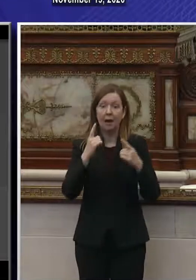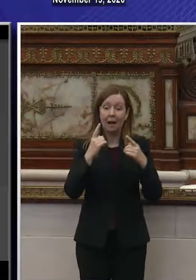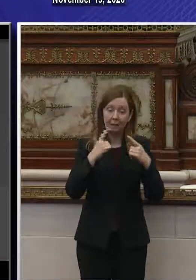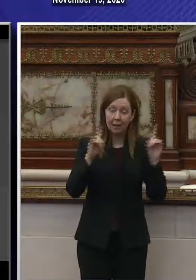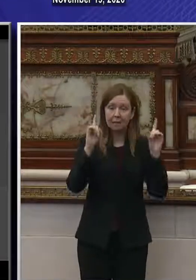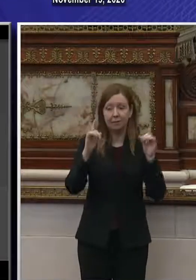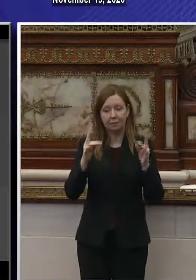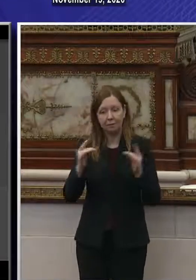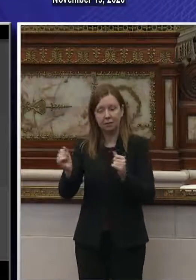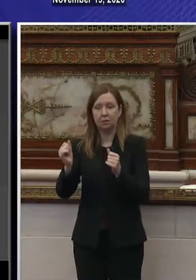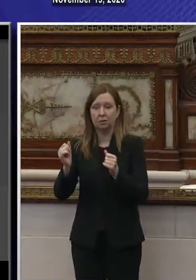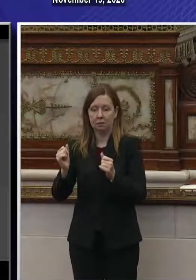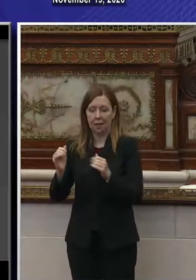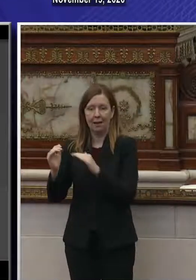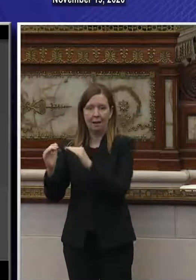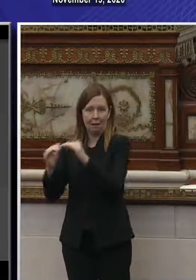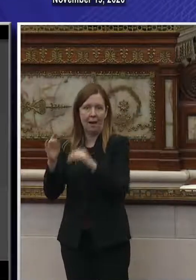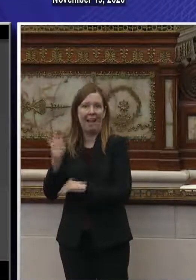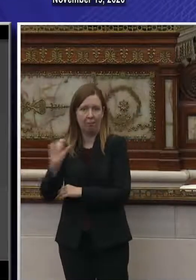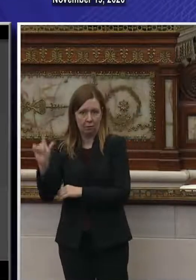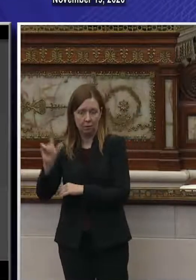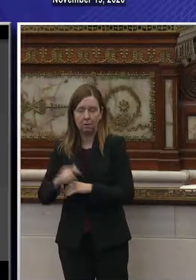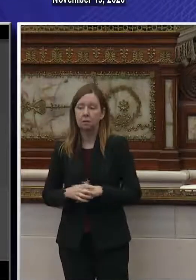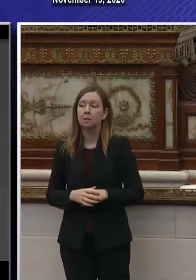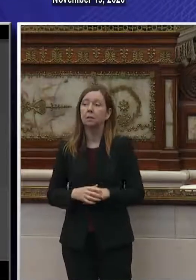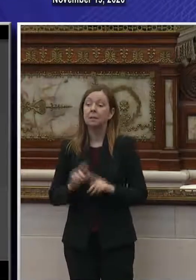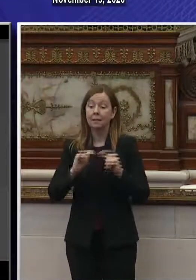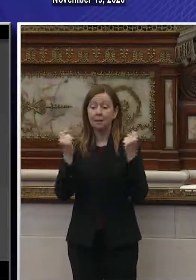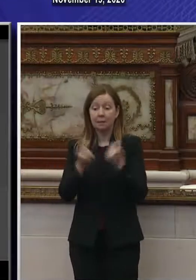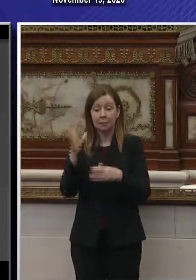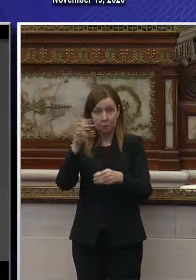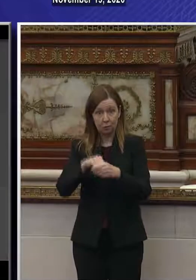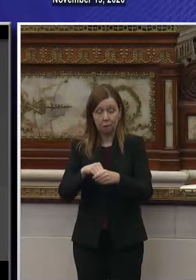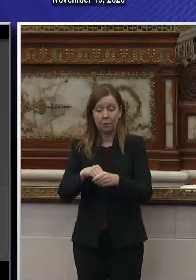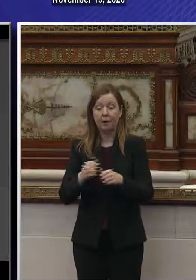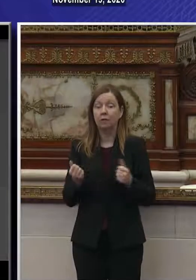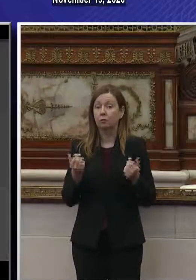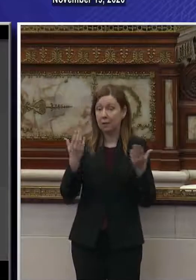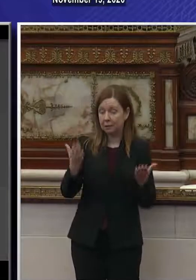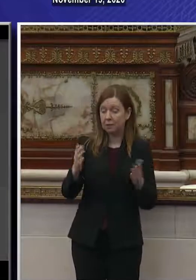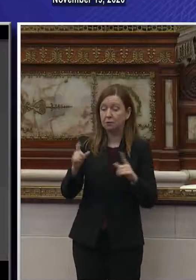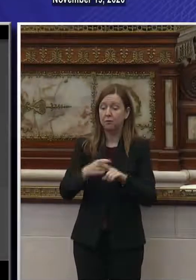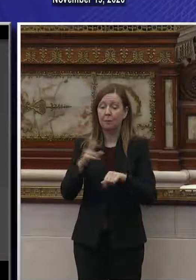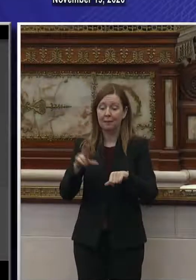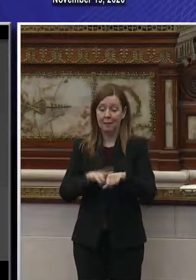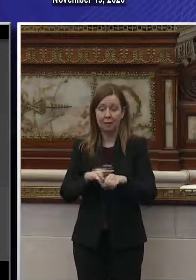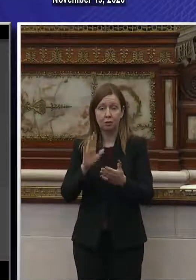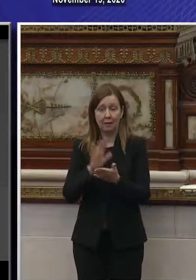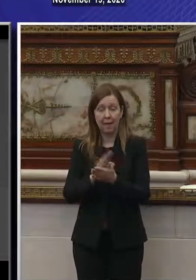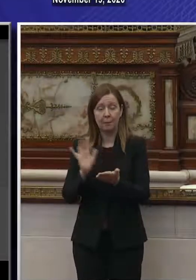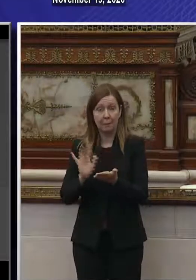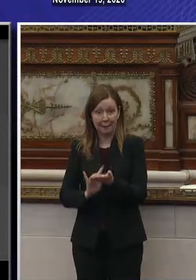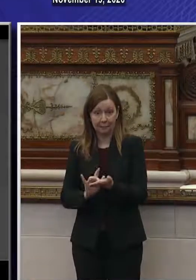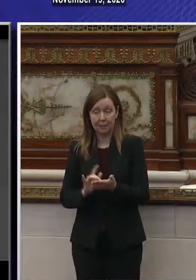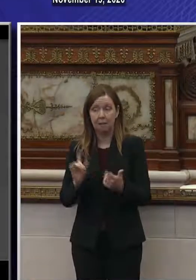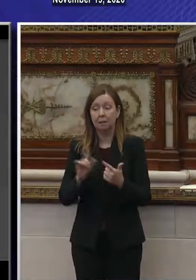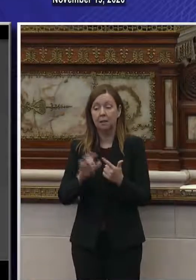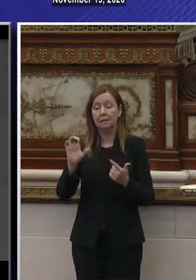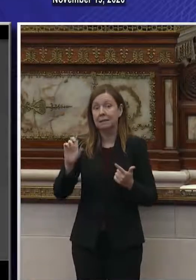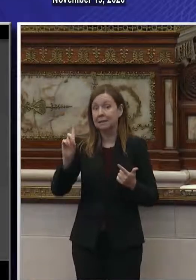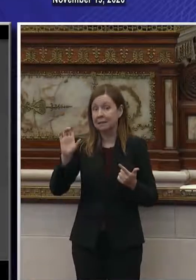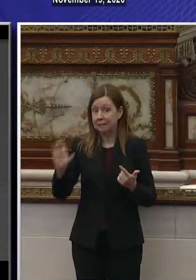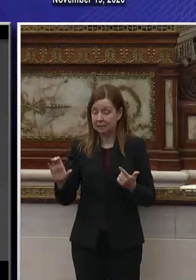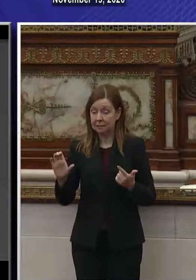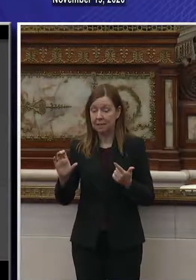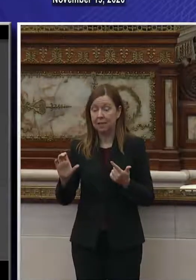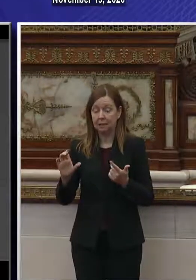implementation of our vaccine distribution plan. The team has incorporated the recommendations of the National Academy of Medicine, the Centers for Disease